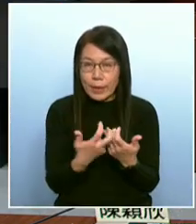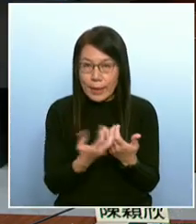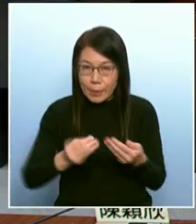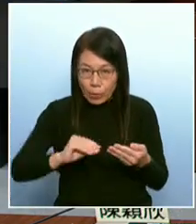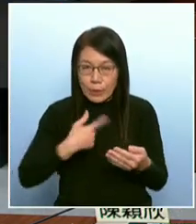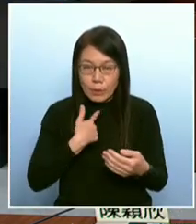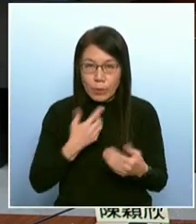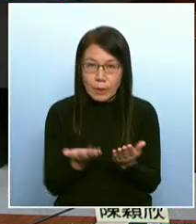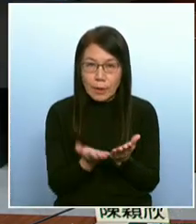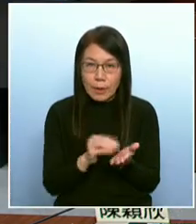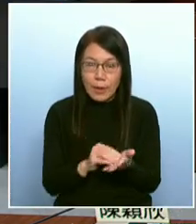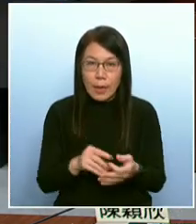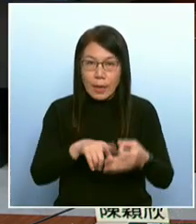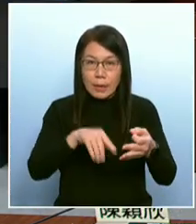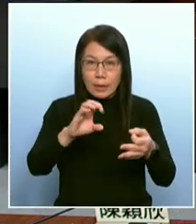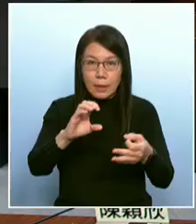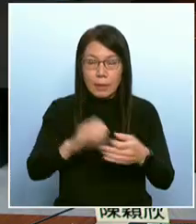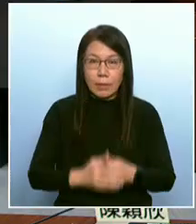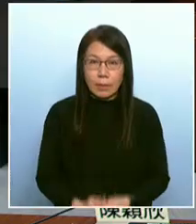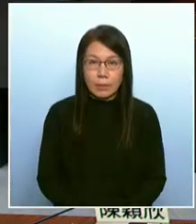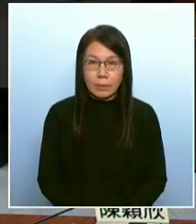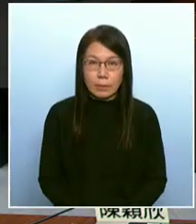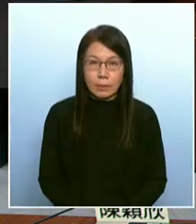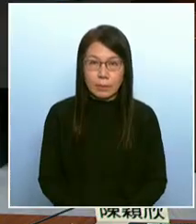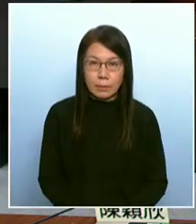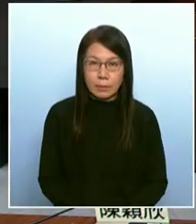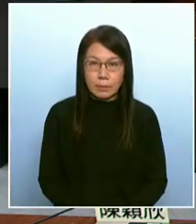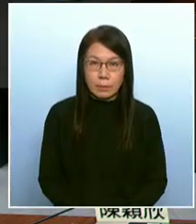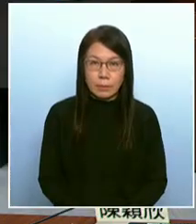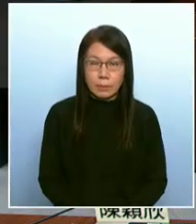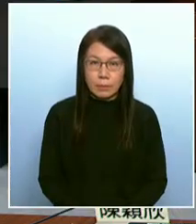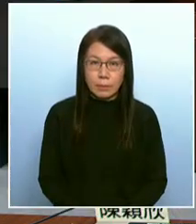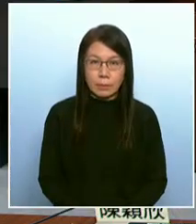My team told me that that vote has been added.